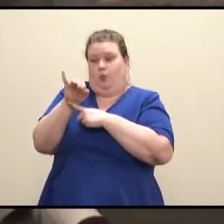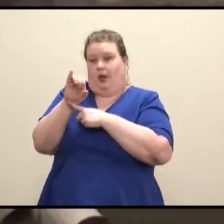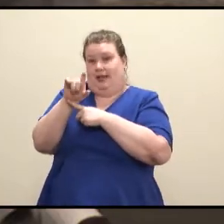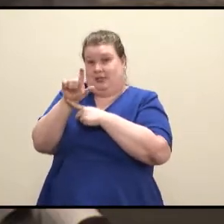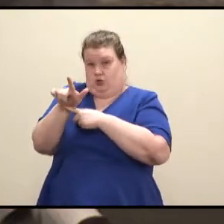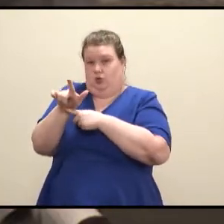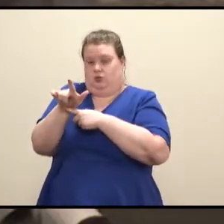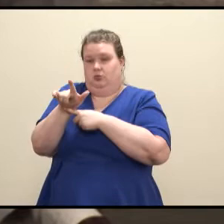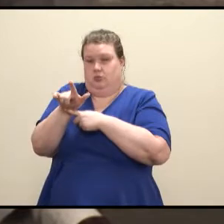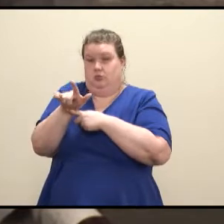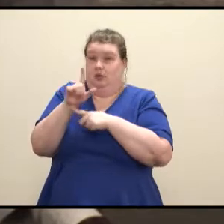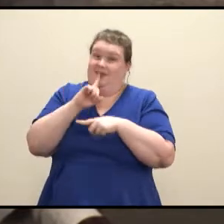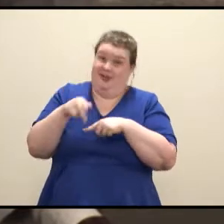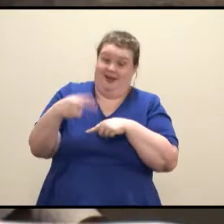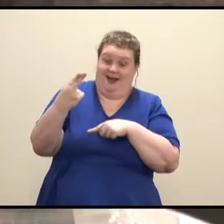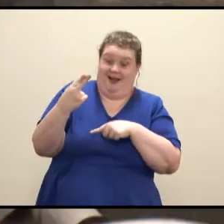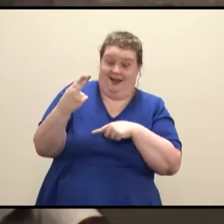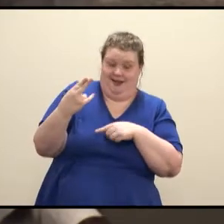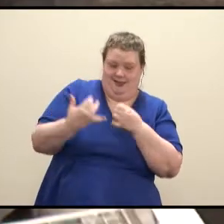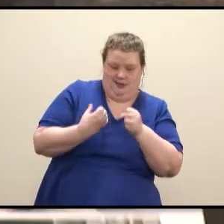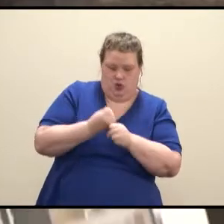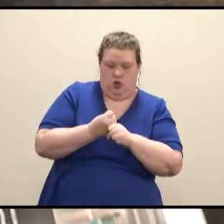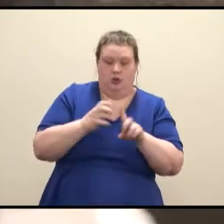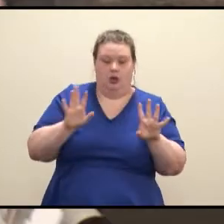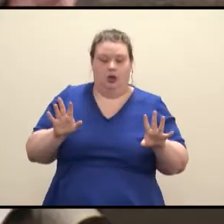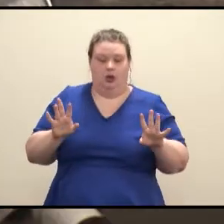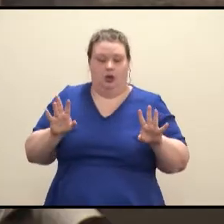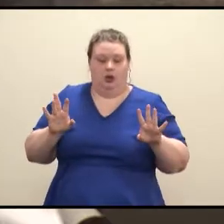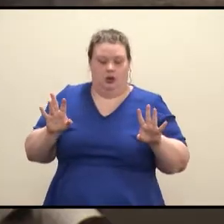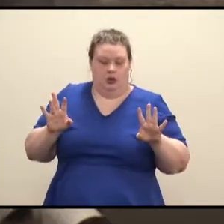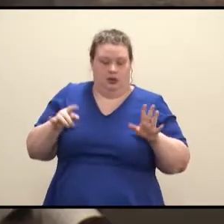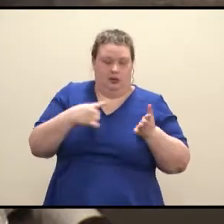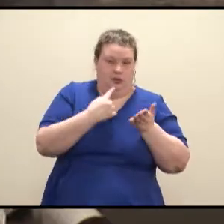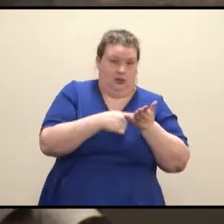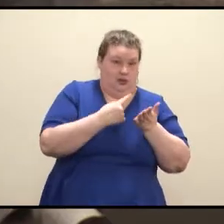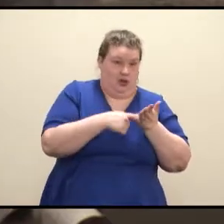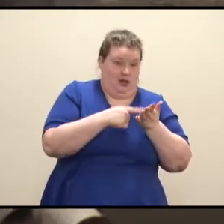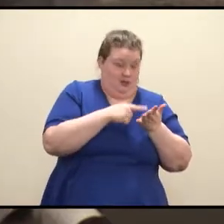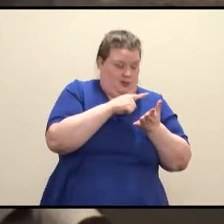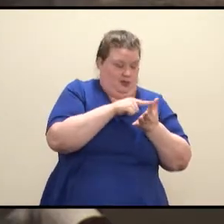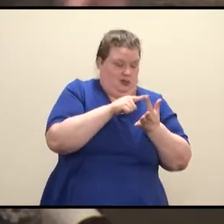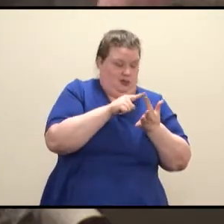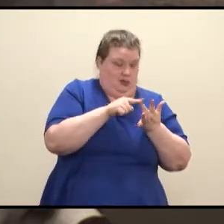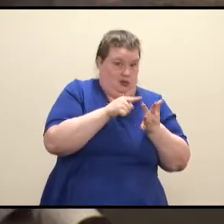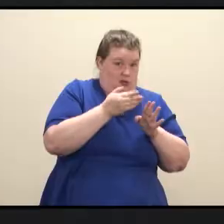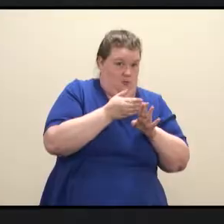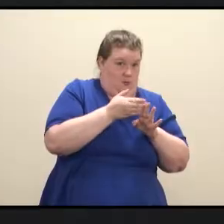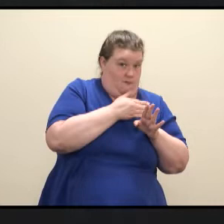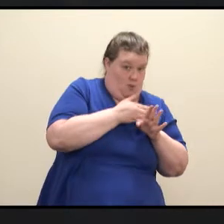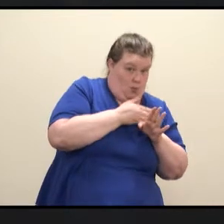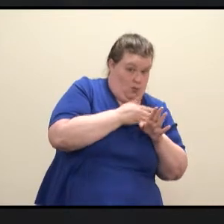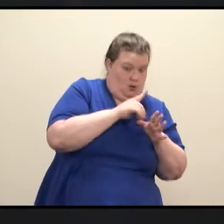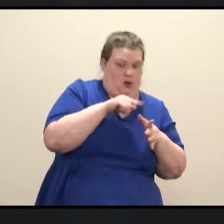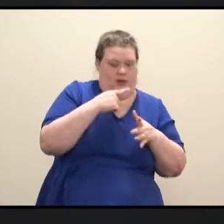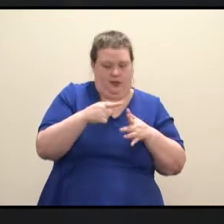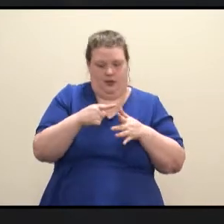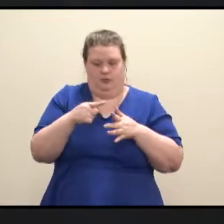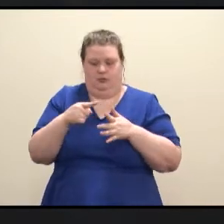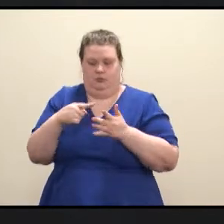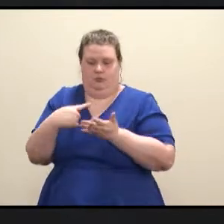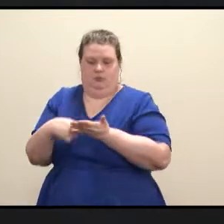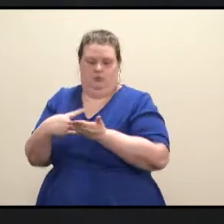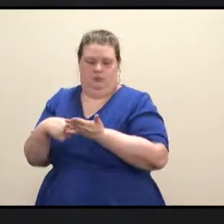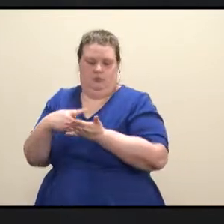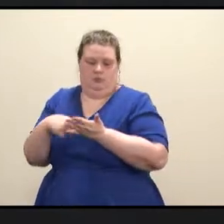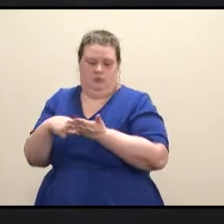a few other things before we get to that. And then we're going to tie it out with looking a little bit